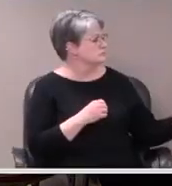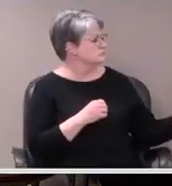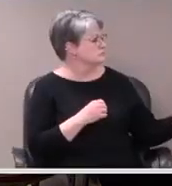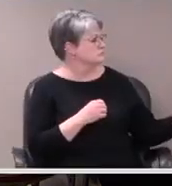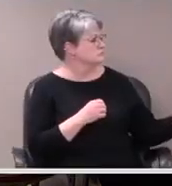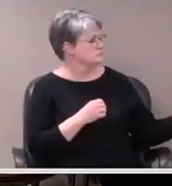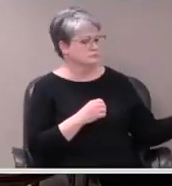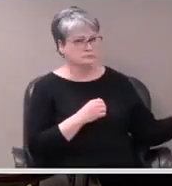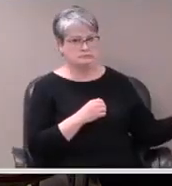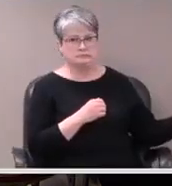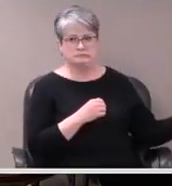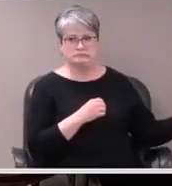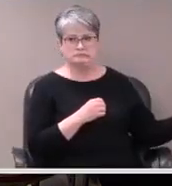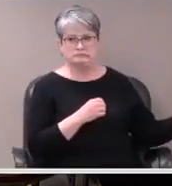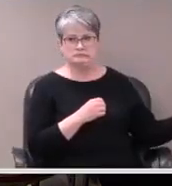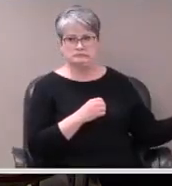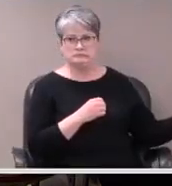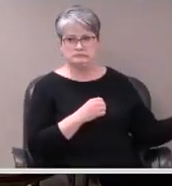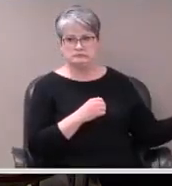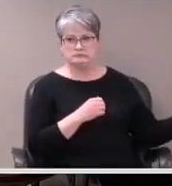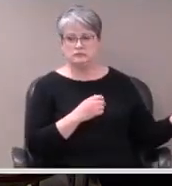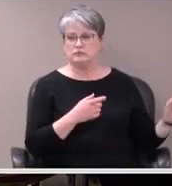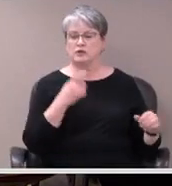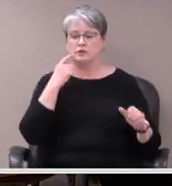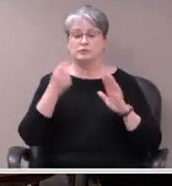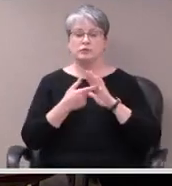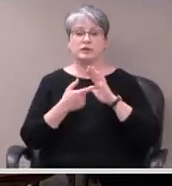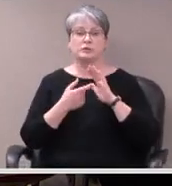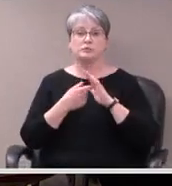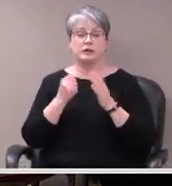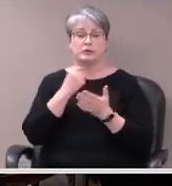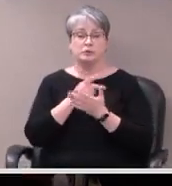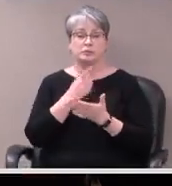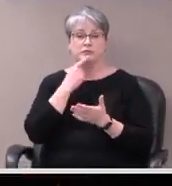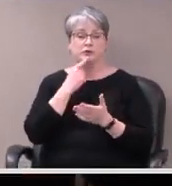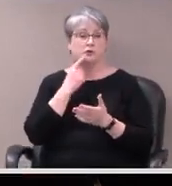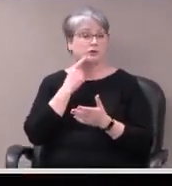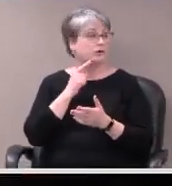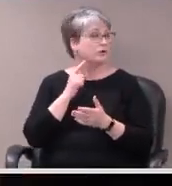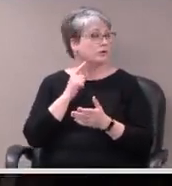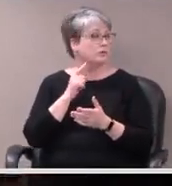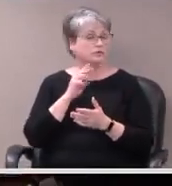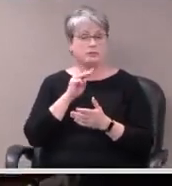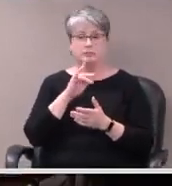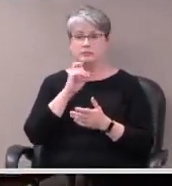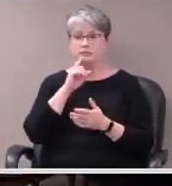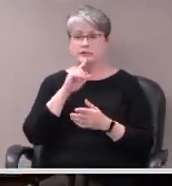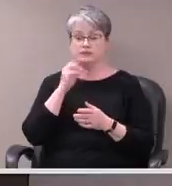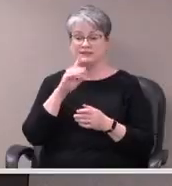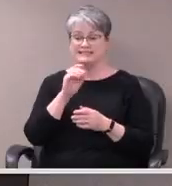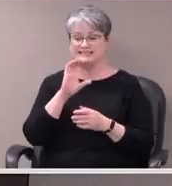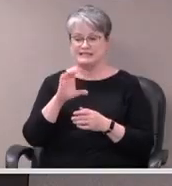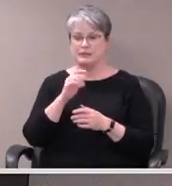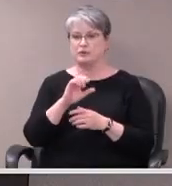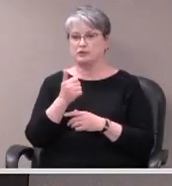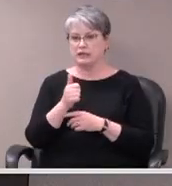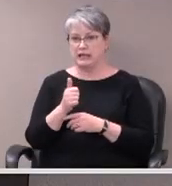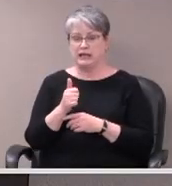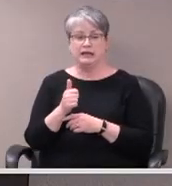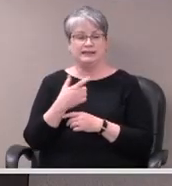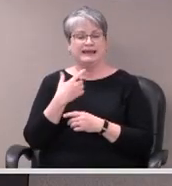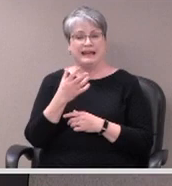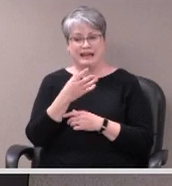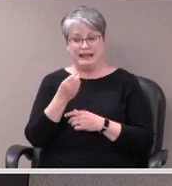you. A recommendation for the approval of minutes of the previous meeting. There's a motion to approve the minutes of December the 10th and